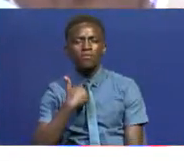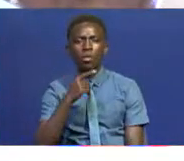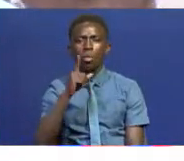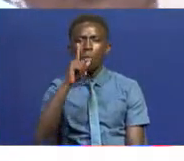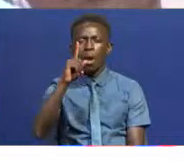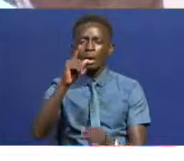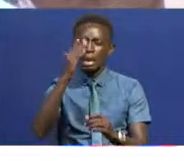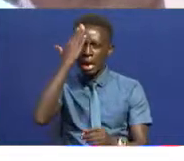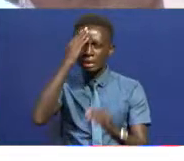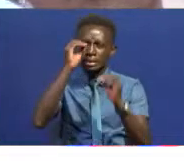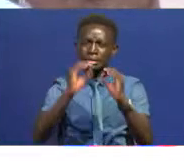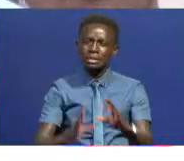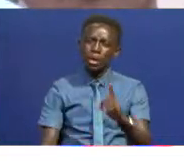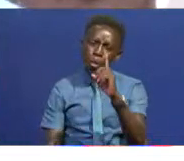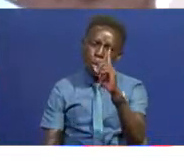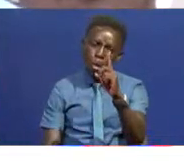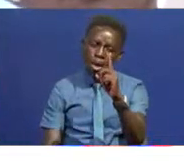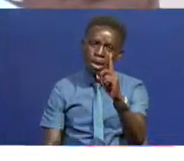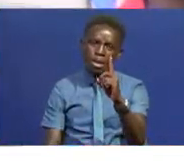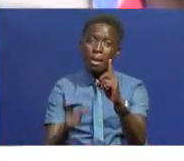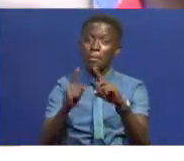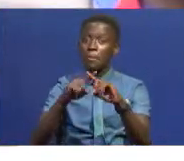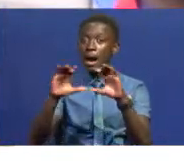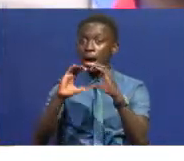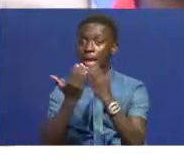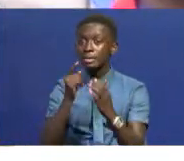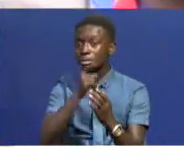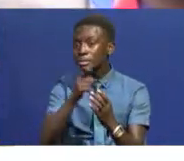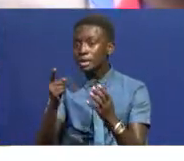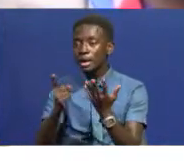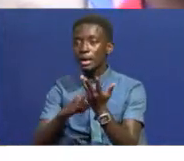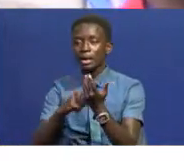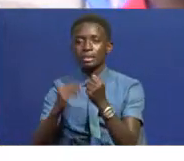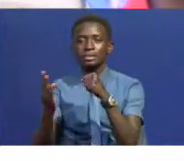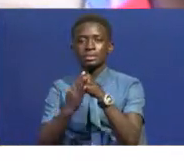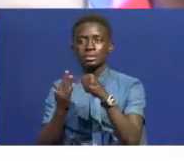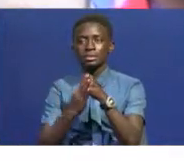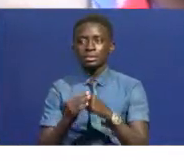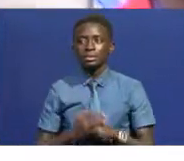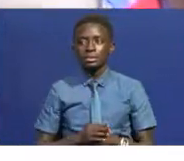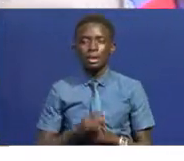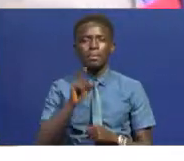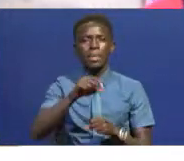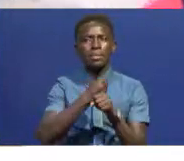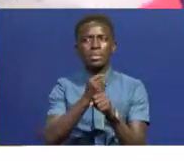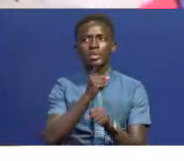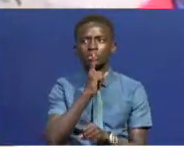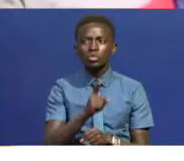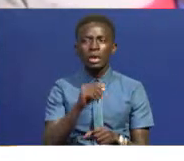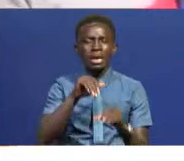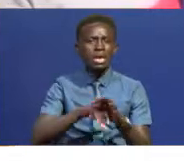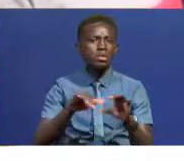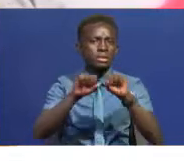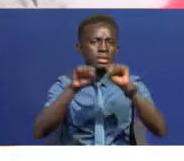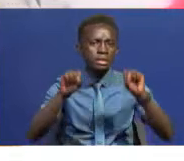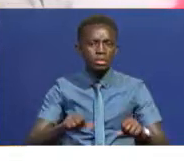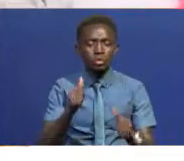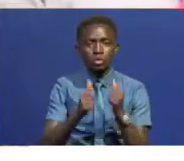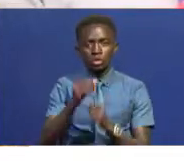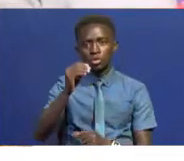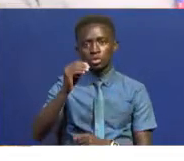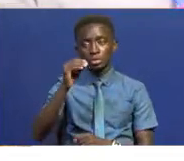only, with about 8 classrooms. Idara inahusika ihakikishe kwamba katika mtaala ambao walimu